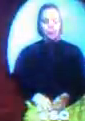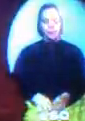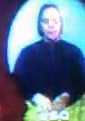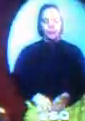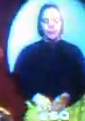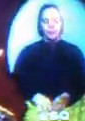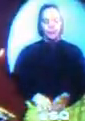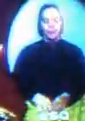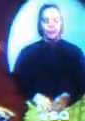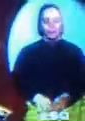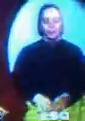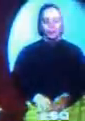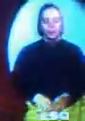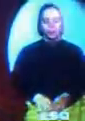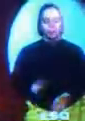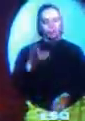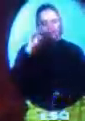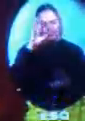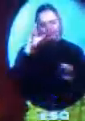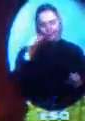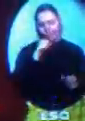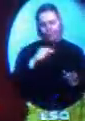The Honourable Member for Terrebonne-Blainville.